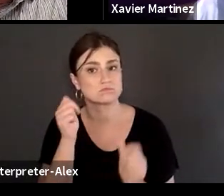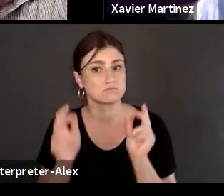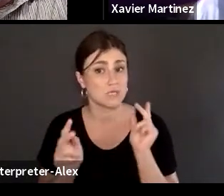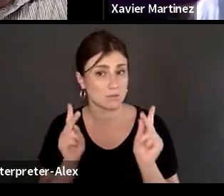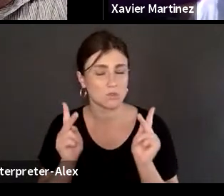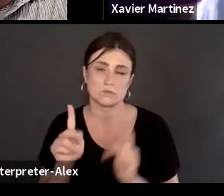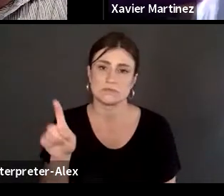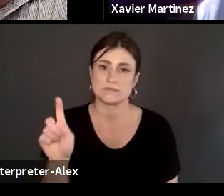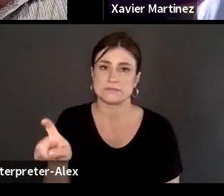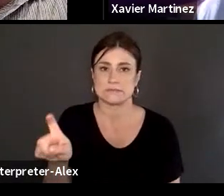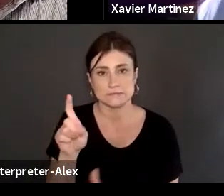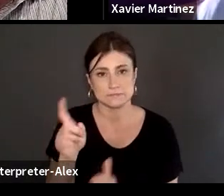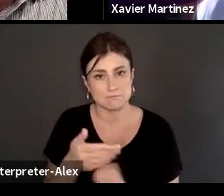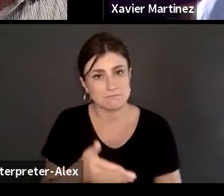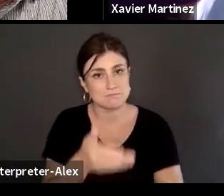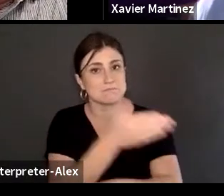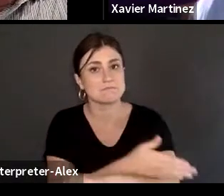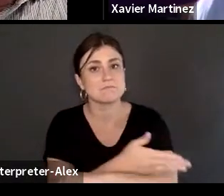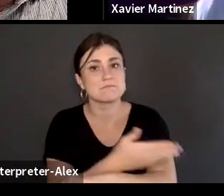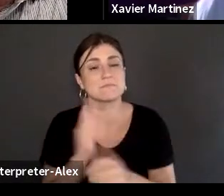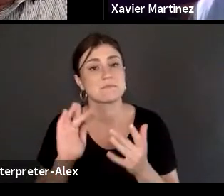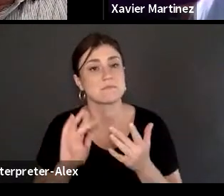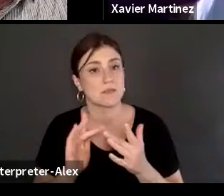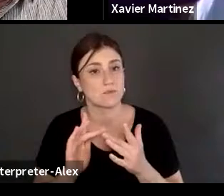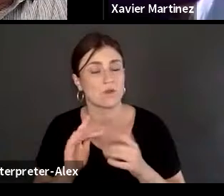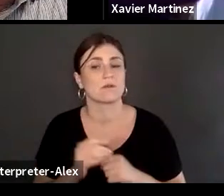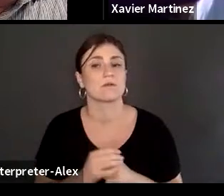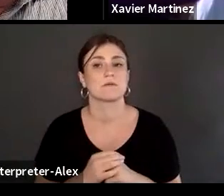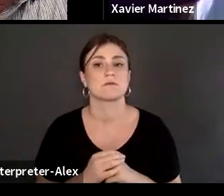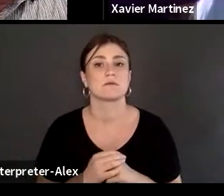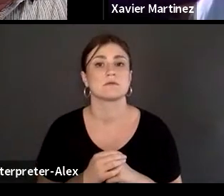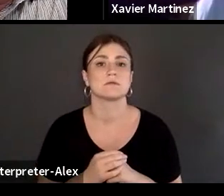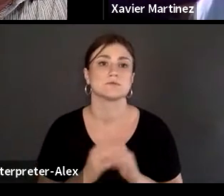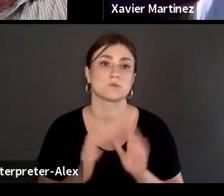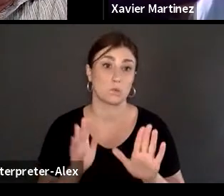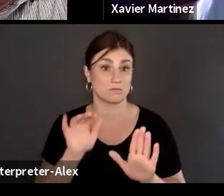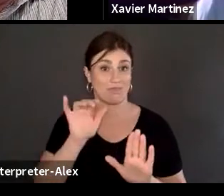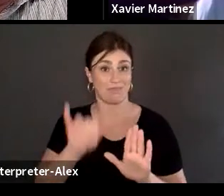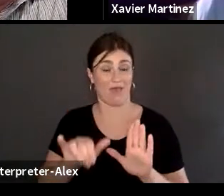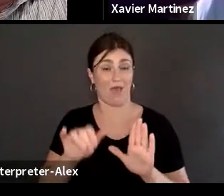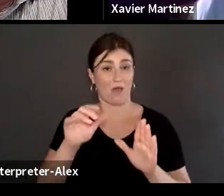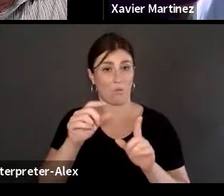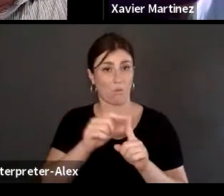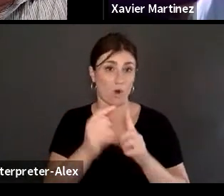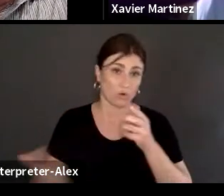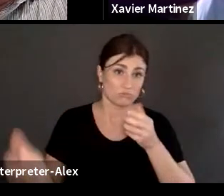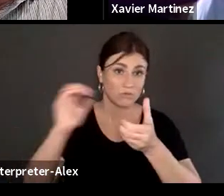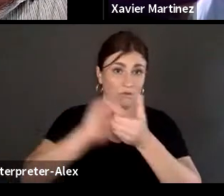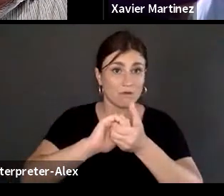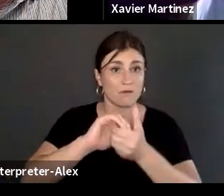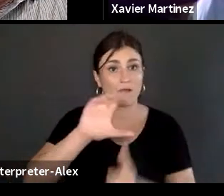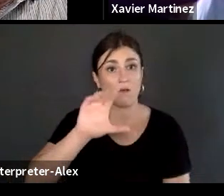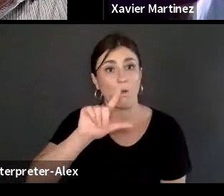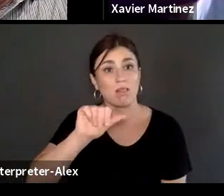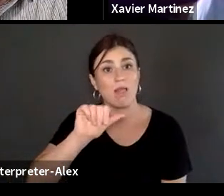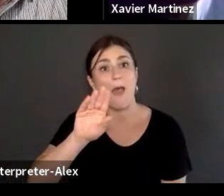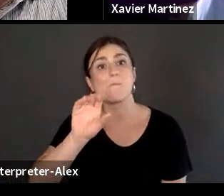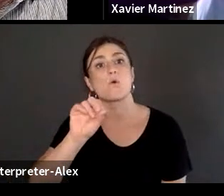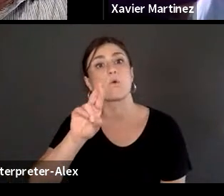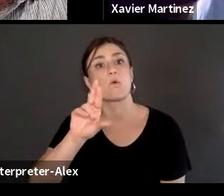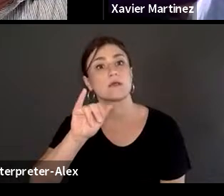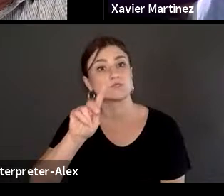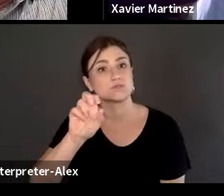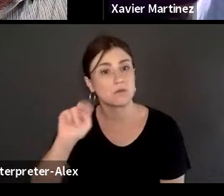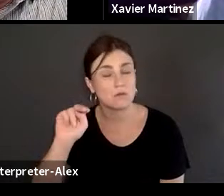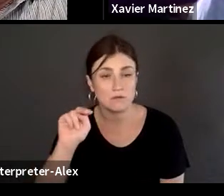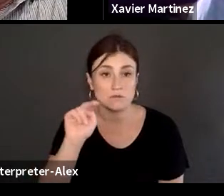right now. And I just think this is a major component, but collaboration to me is what I really see looking forward, moving